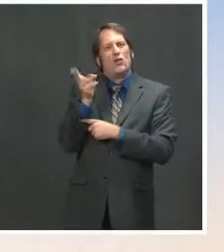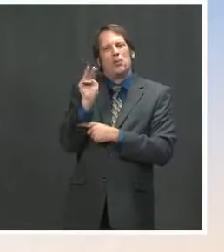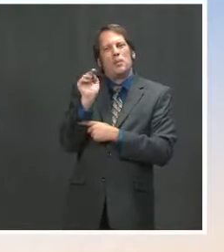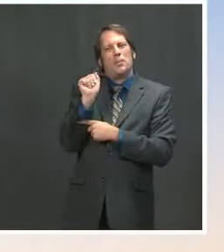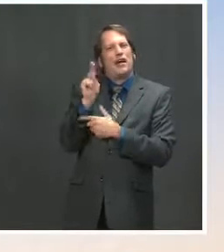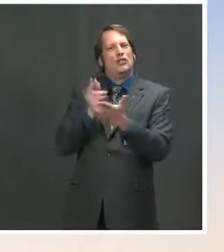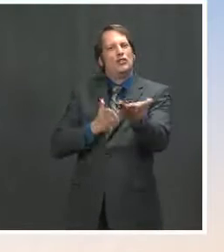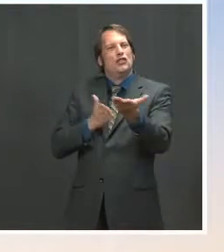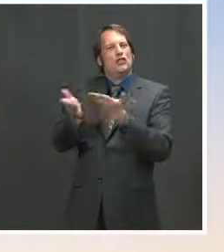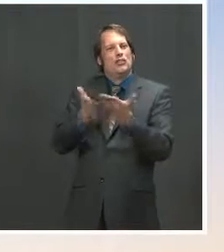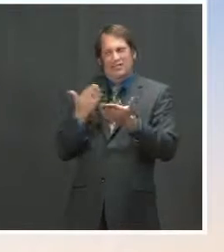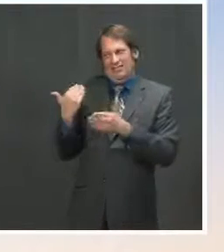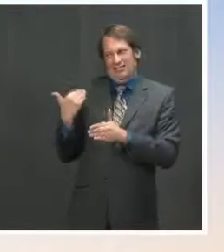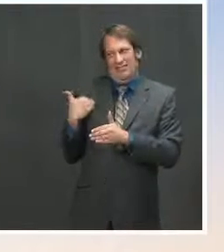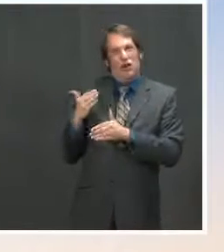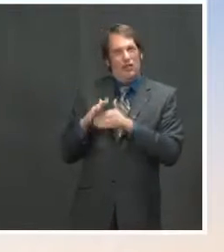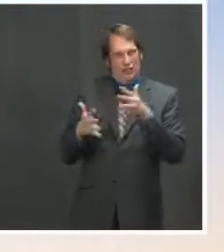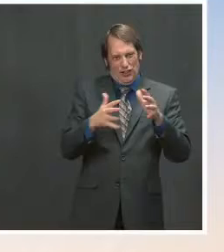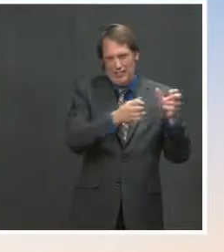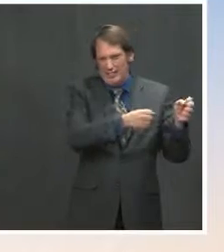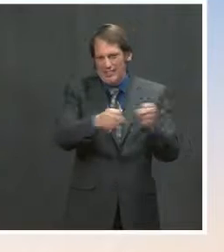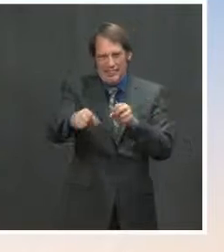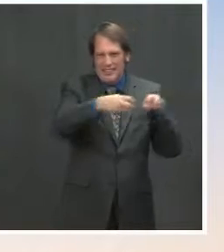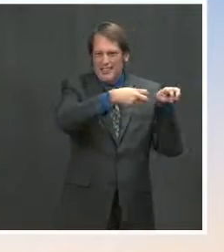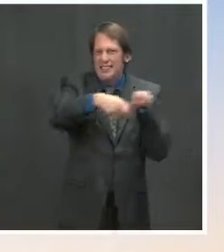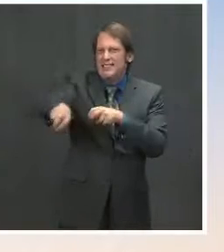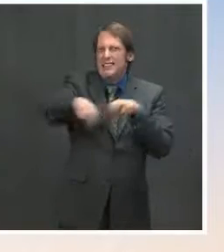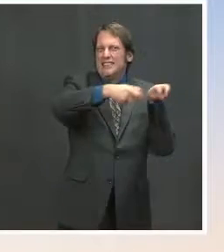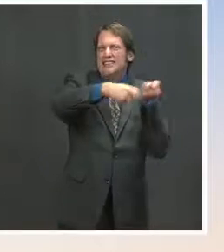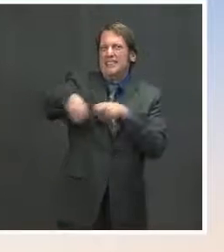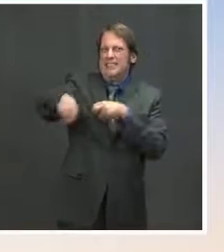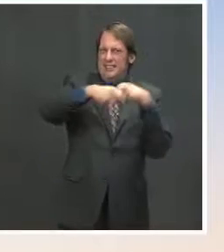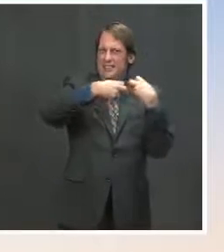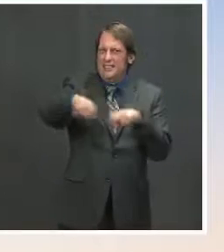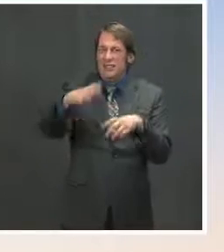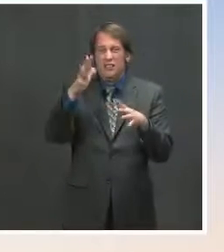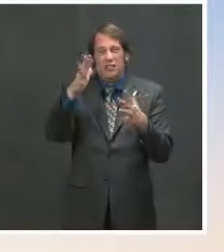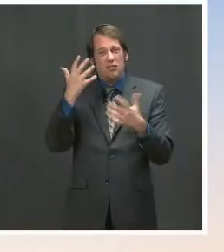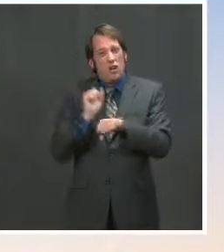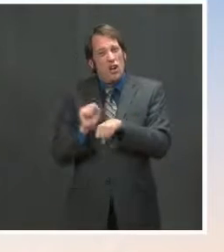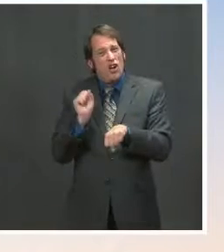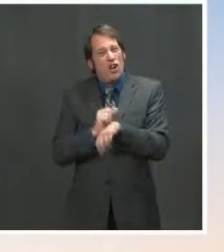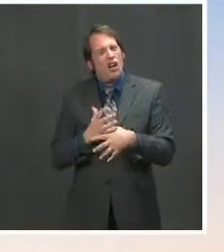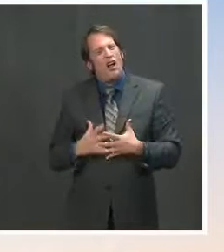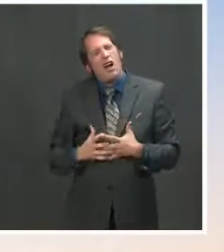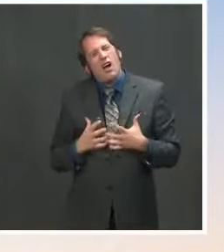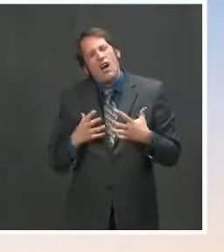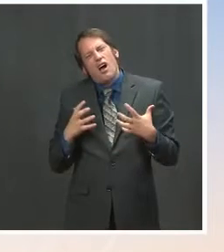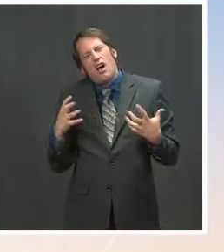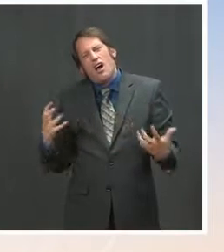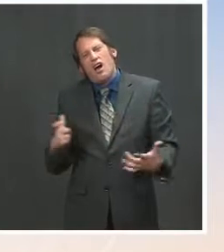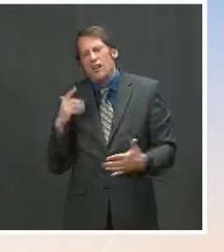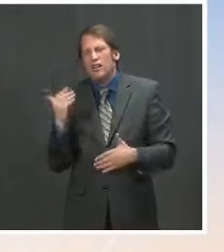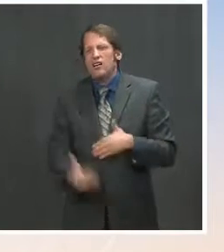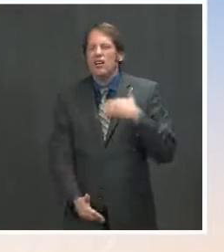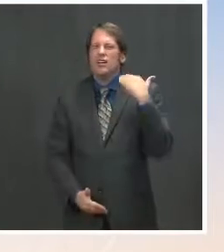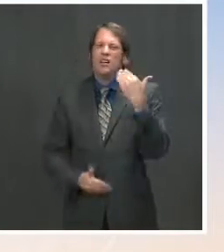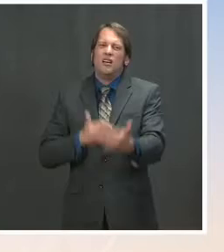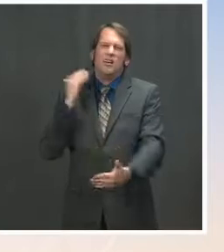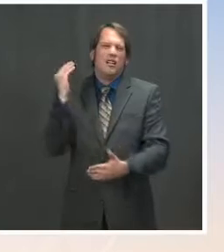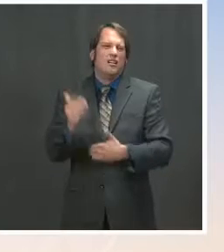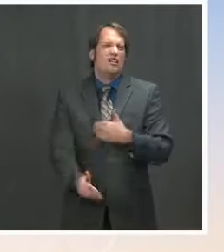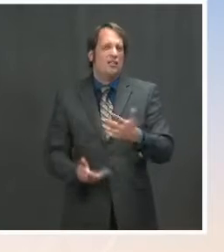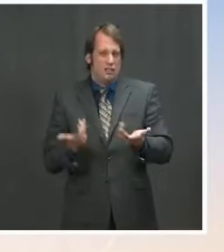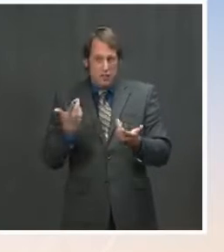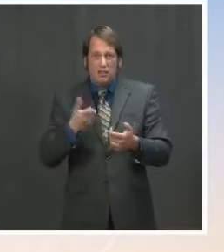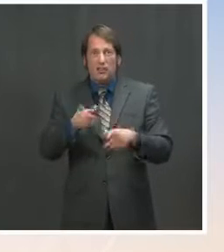work to do, but that is a step forward in our view. The president does not feel that children coming to our border seeking